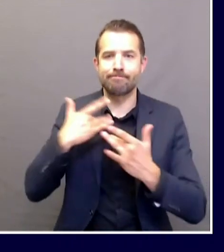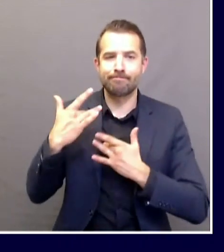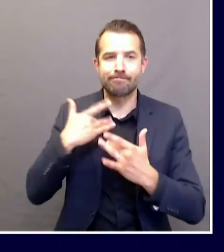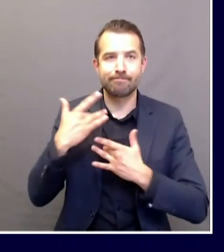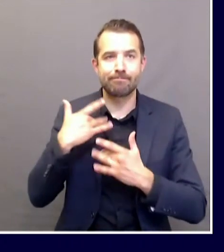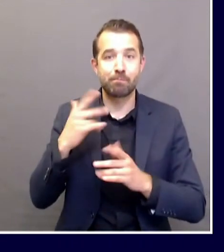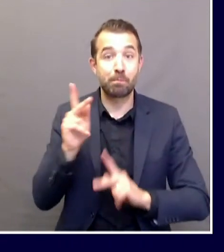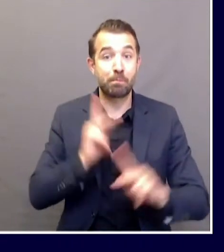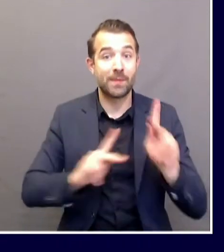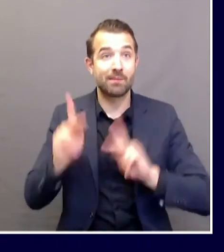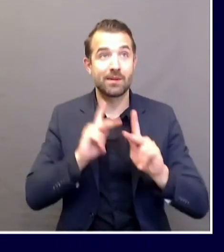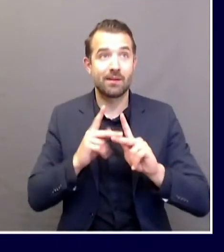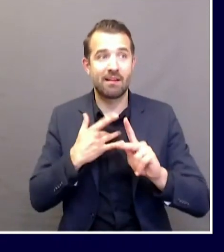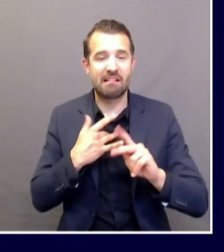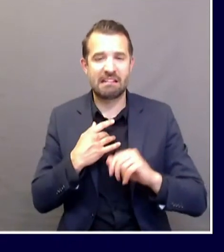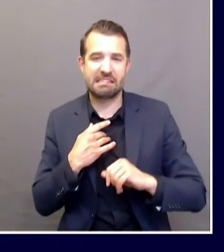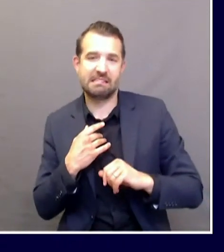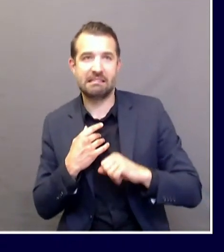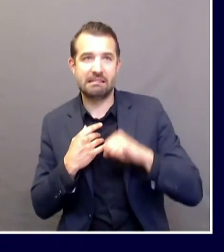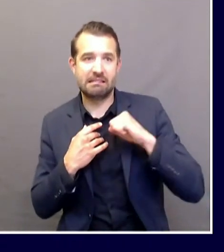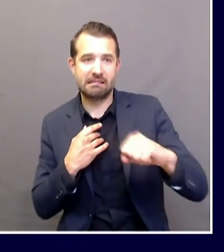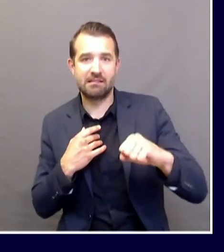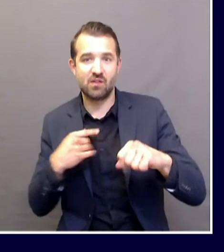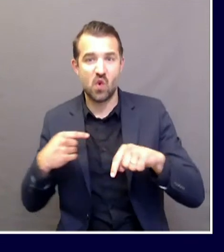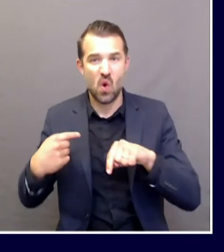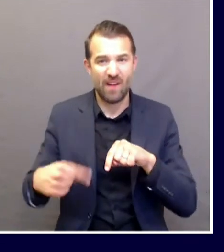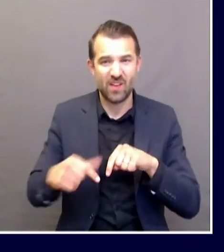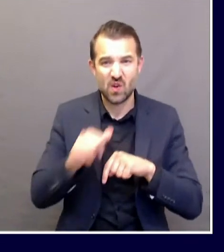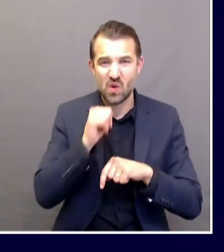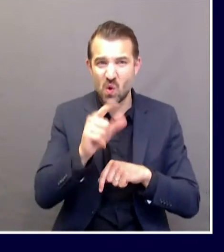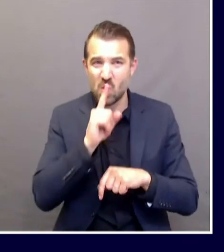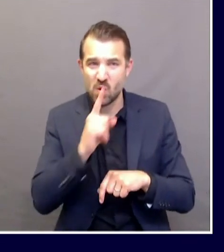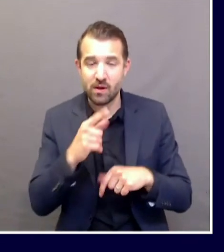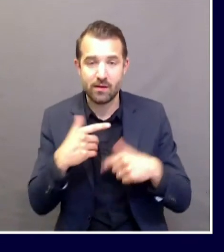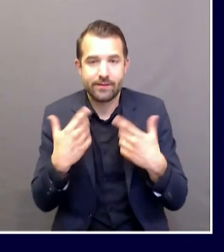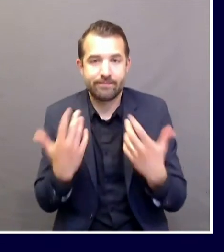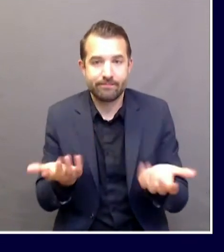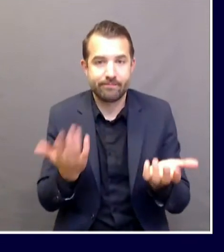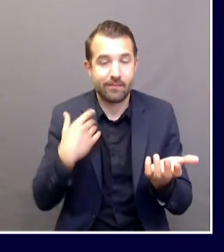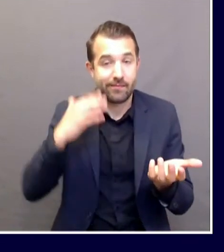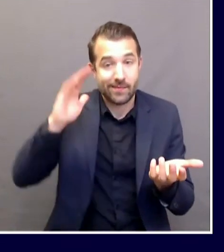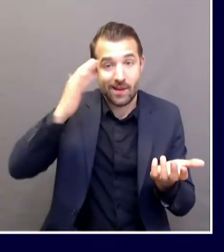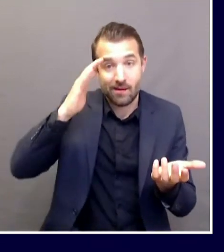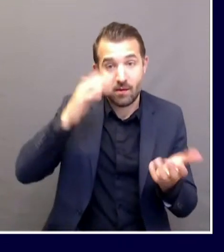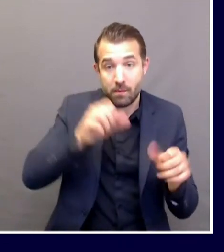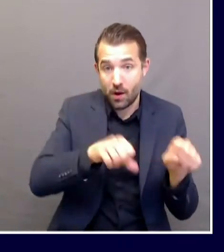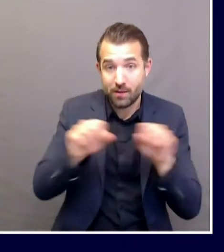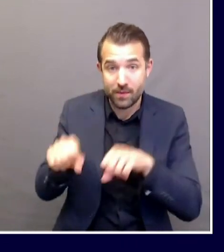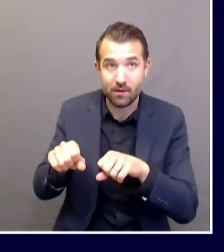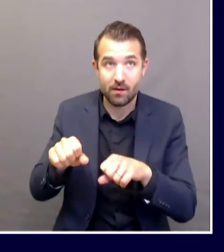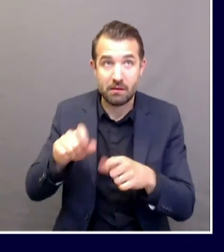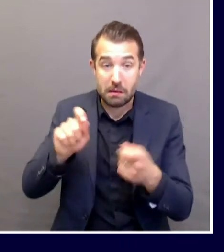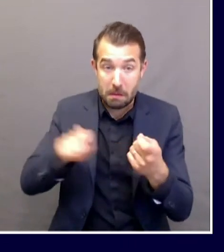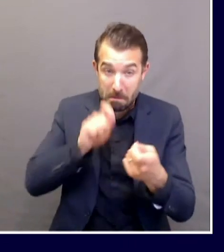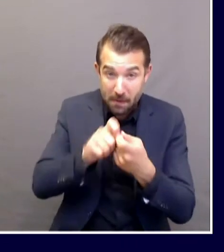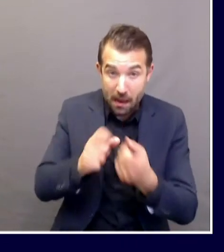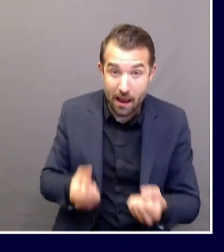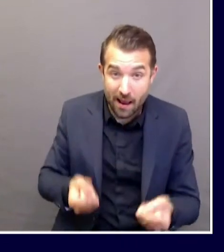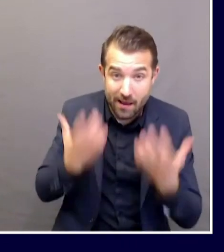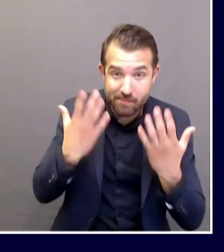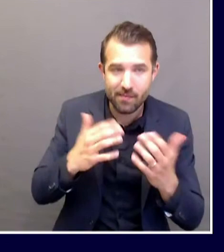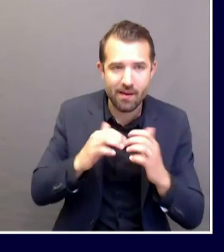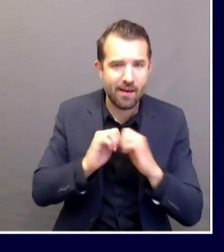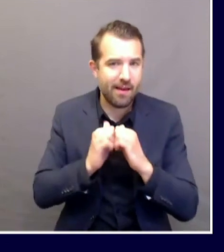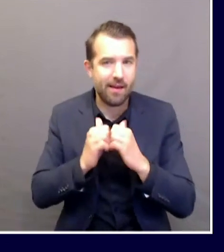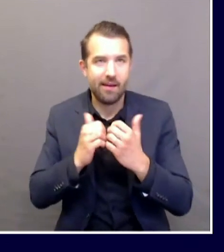equation. I don't have a good sense of that yet. That's a difficult thing, as you can imagine, to quantify and track and measure. So we're trying